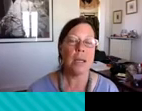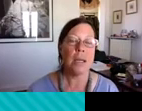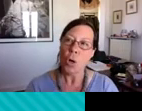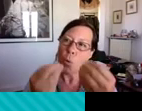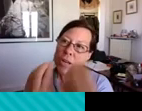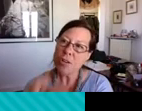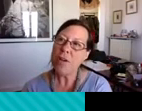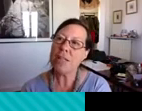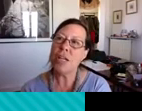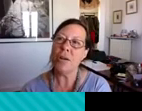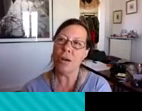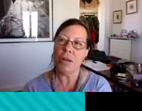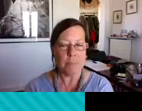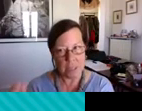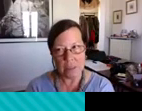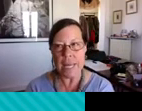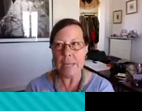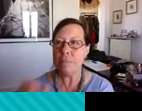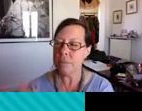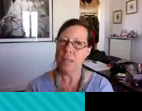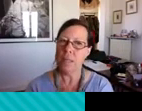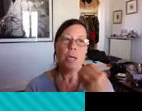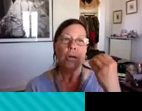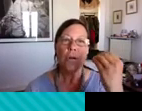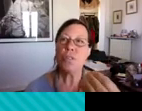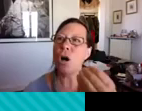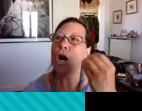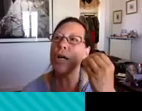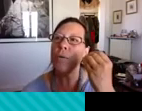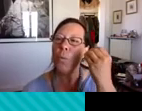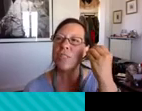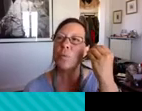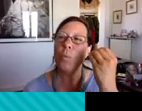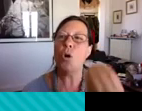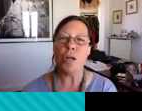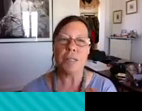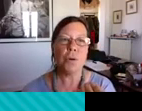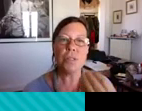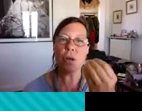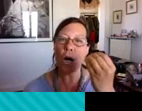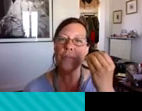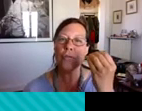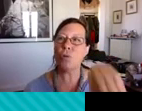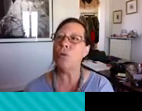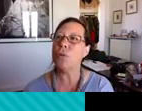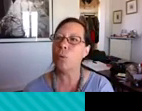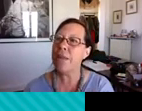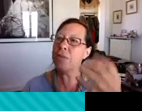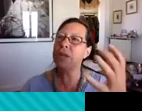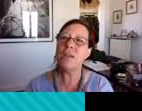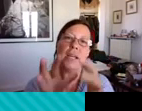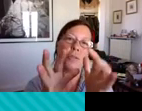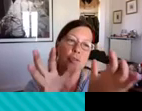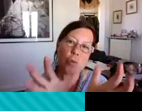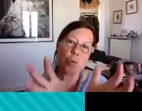check. When you're fact checking on a claim, focus on what works. Focus on the truth rather